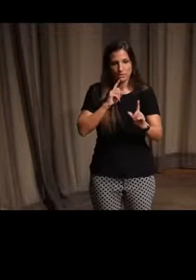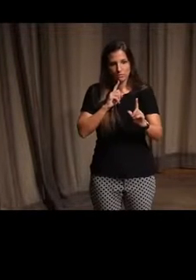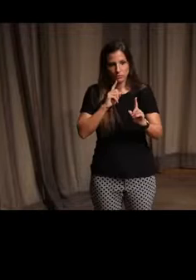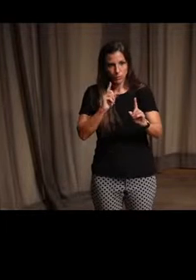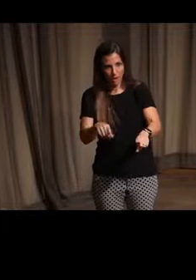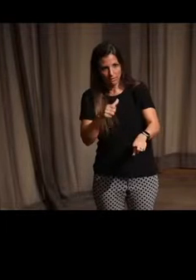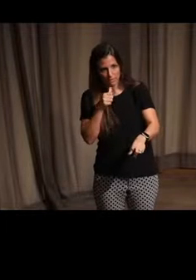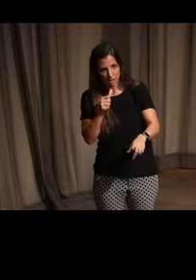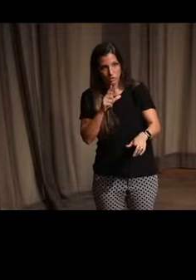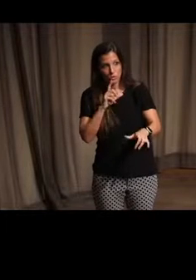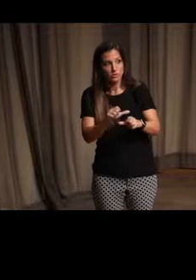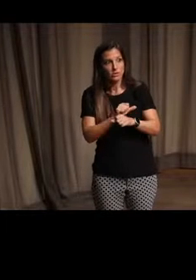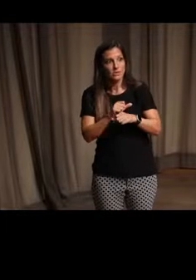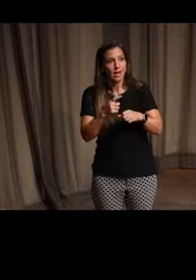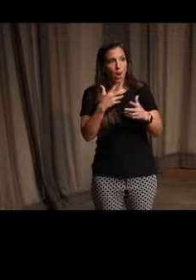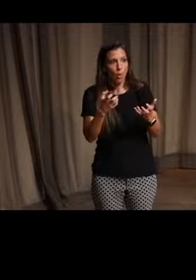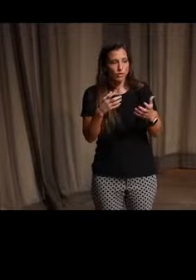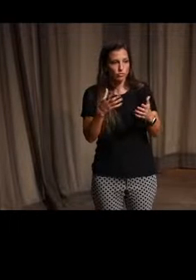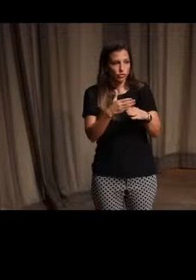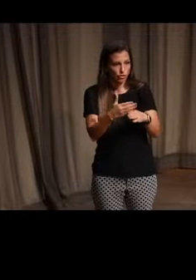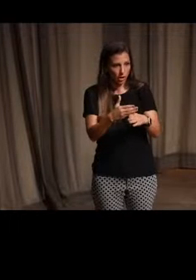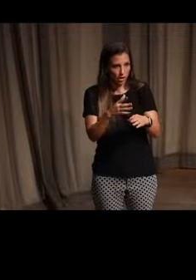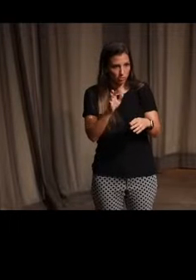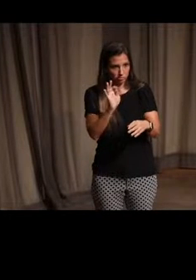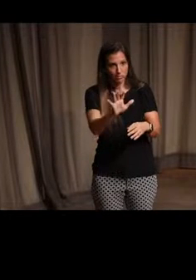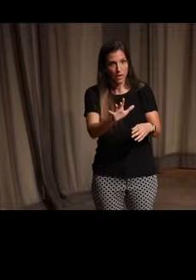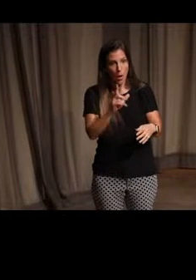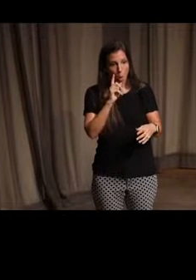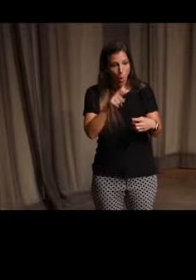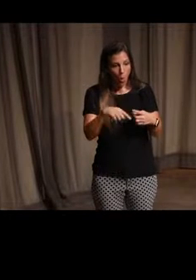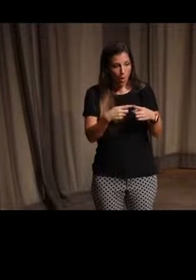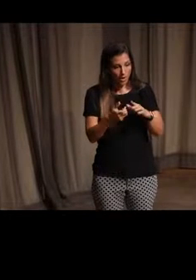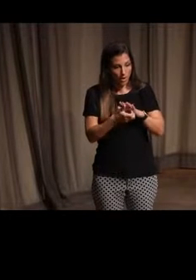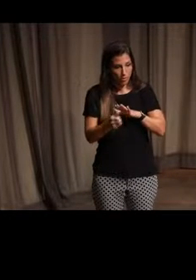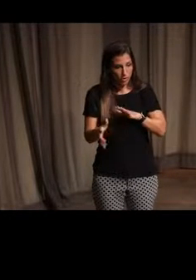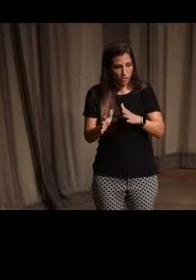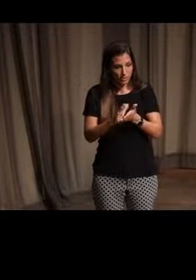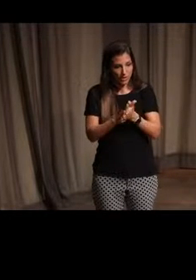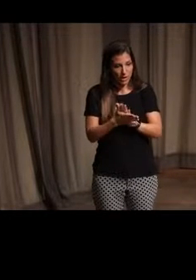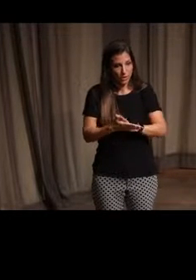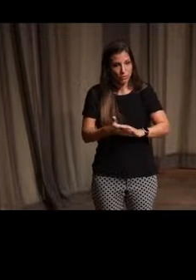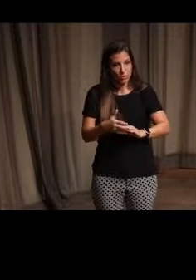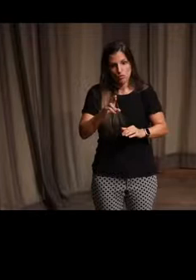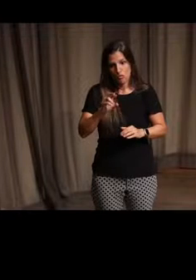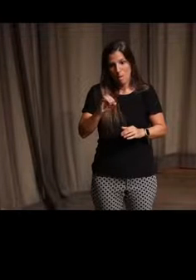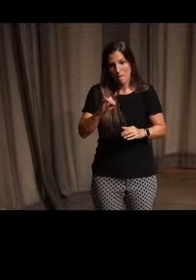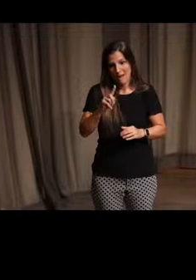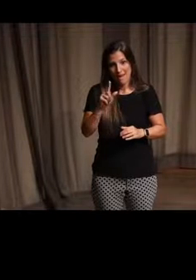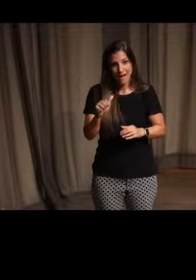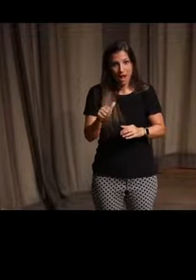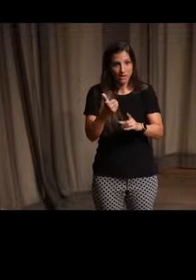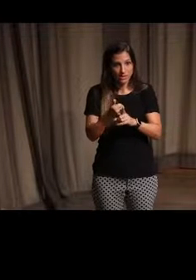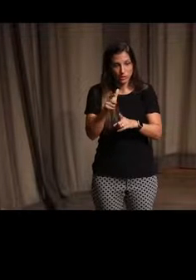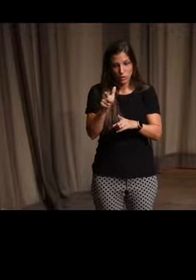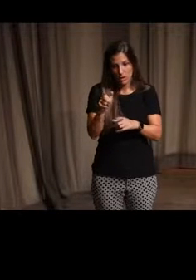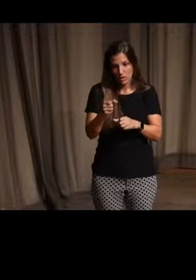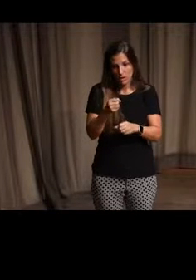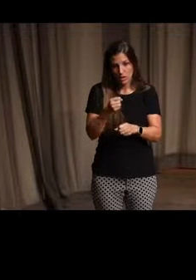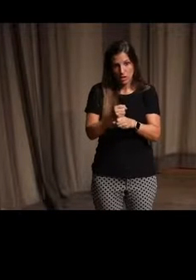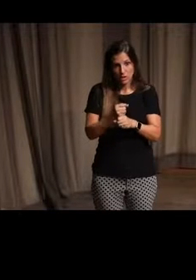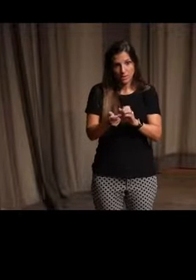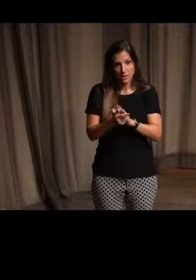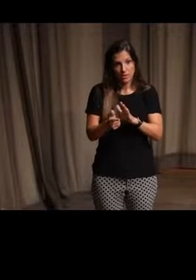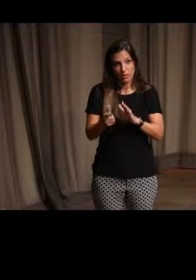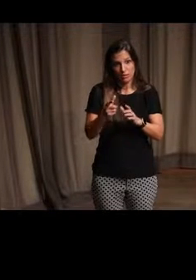I just want to share an anecdote. When abortion was made illegal in Romania, 21 years to the day,